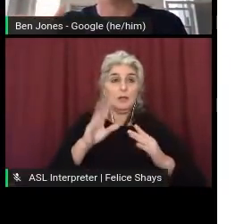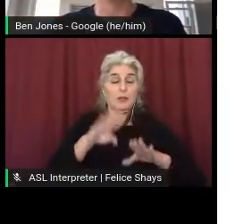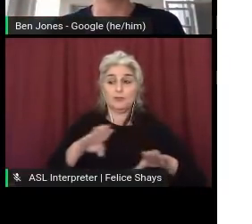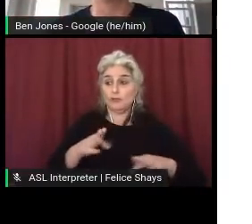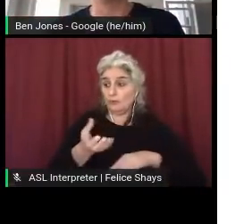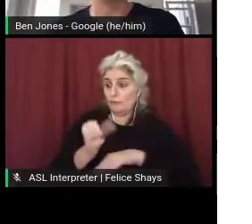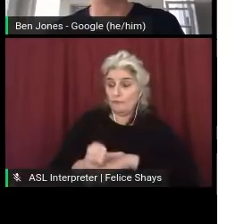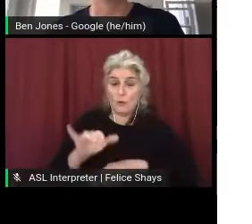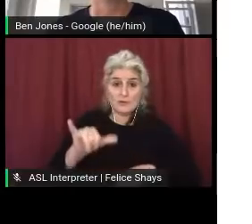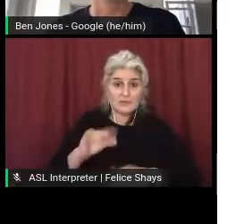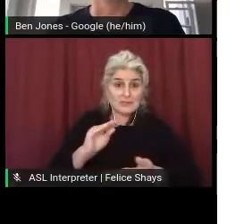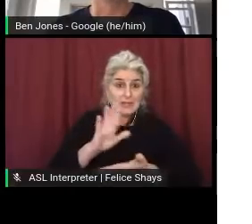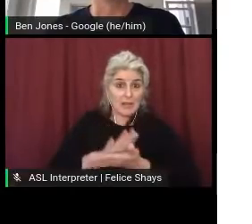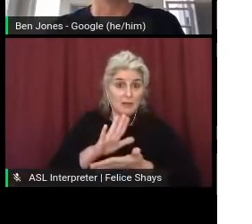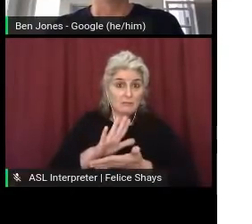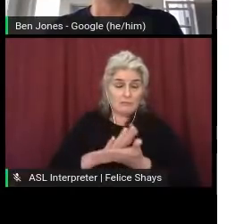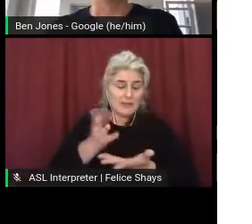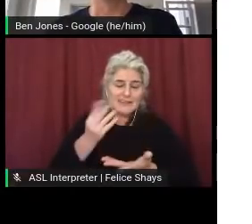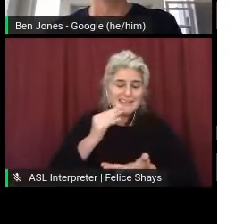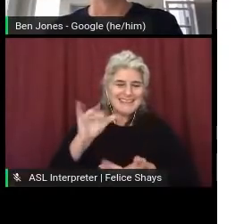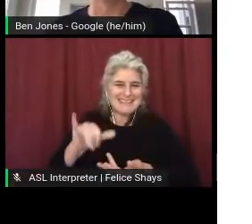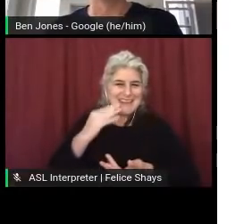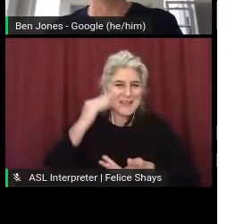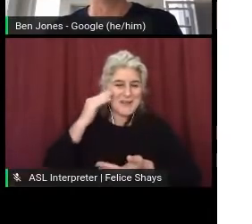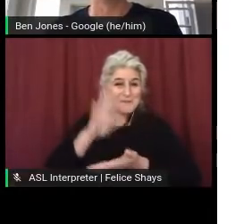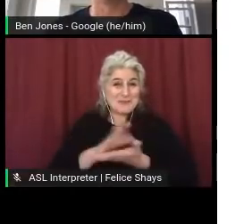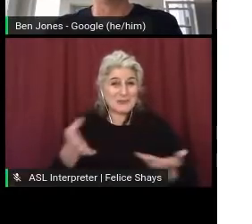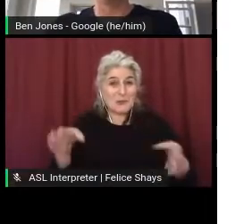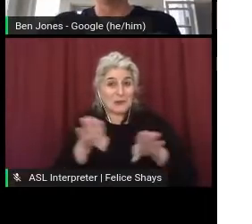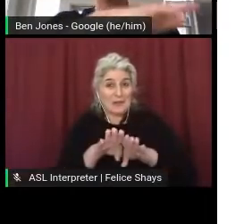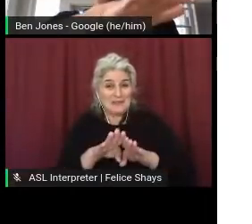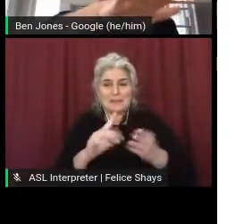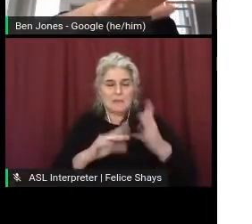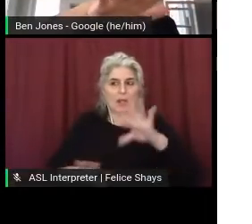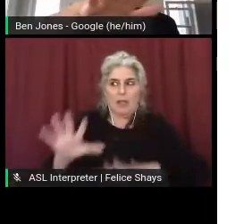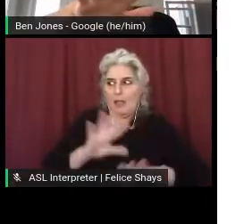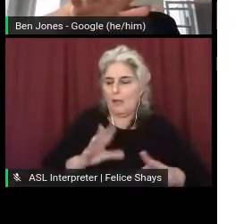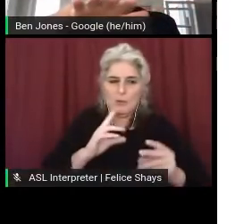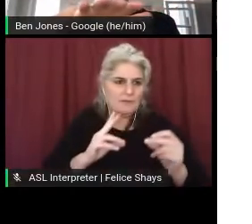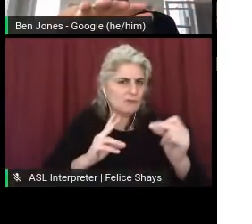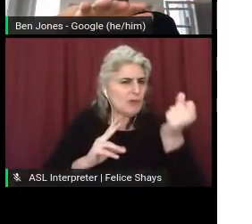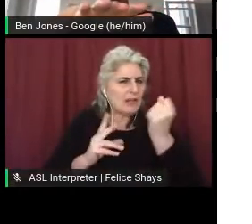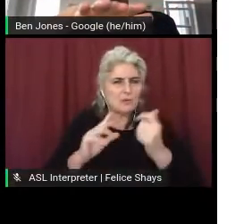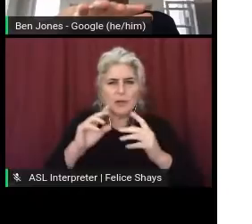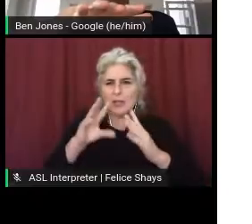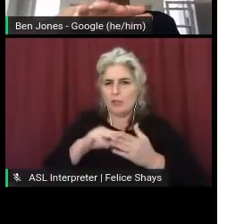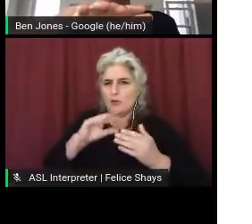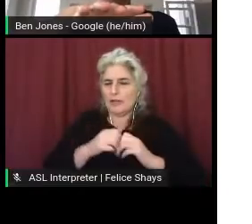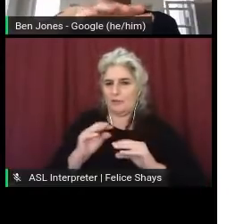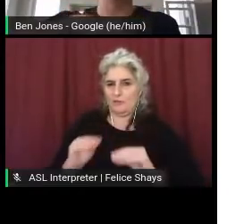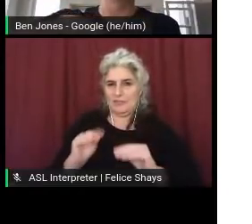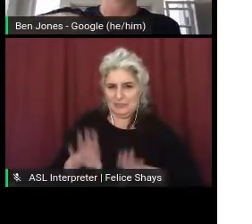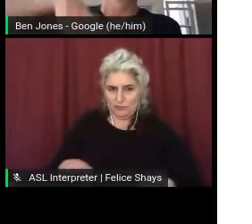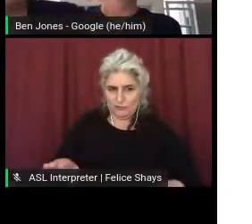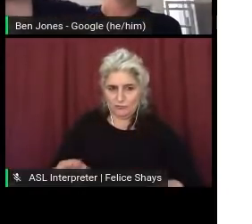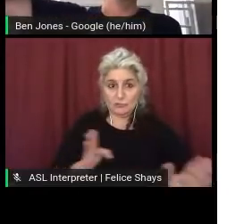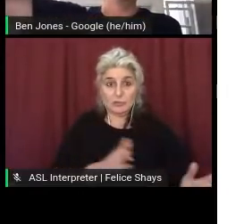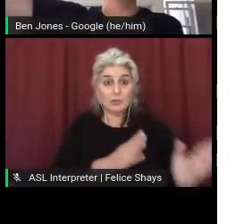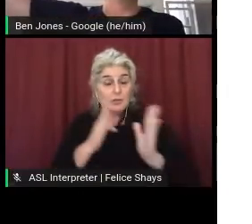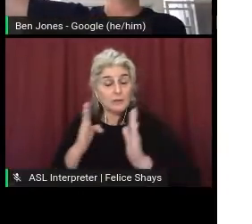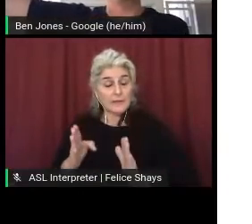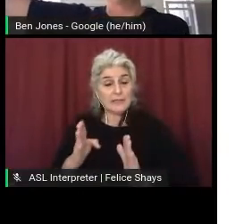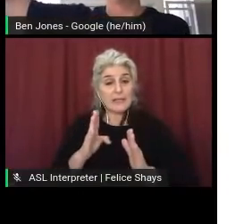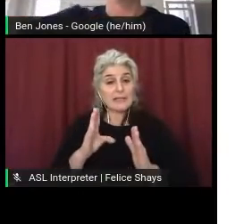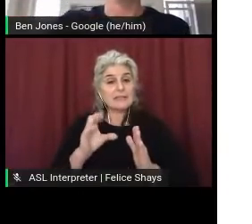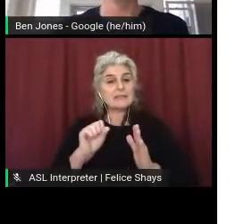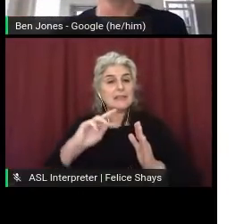shock and then levels back out. We see what we think of as step change behavior. So we're sort of operating at a common level. Then there